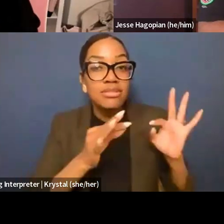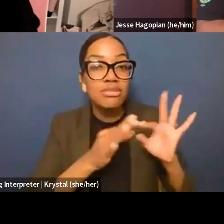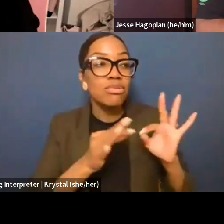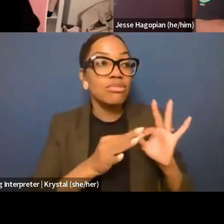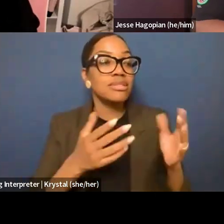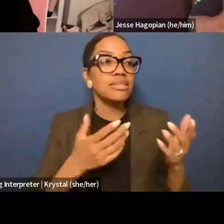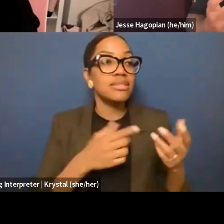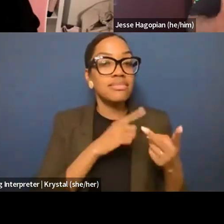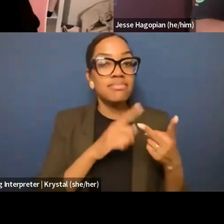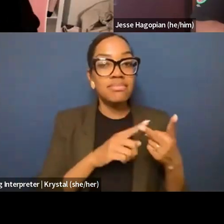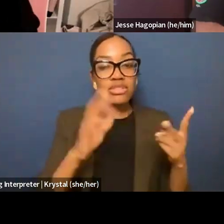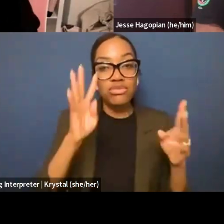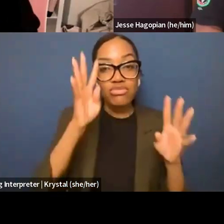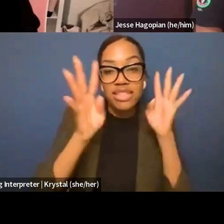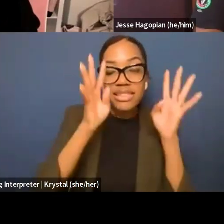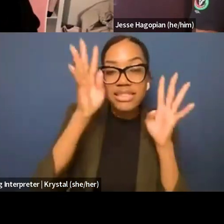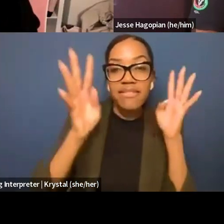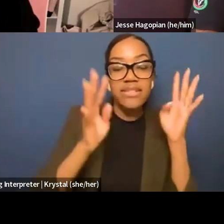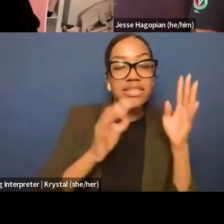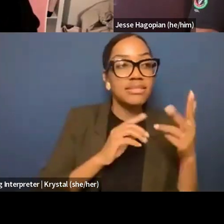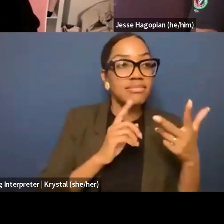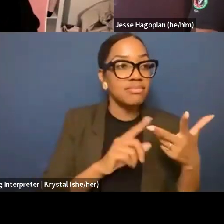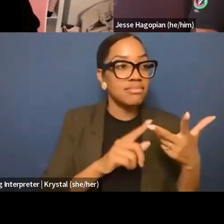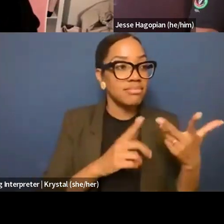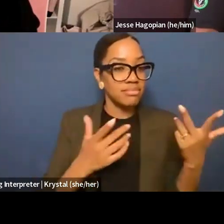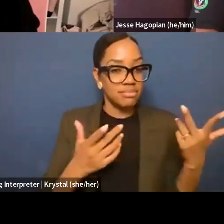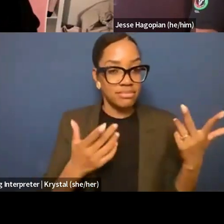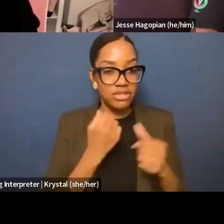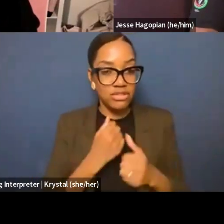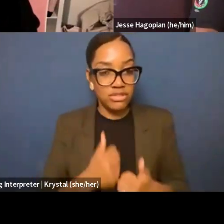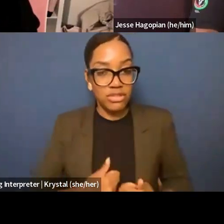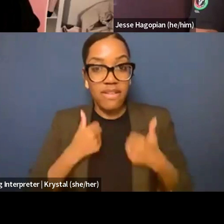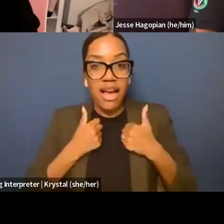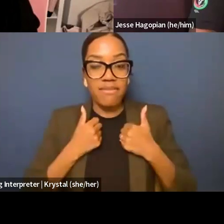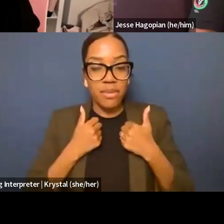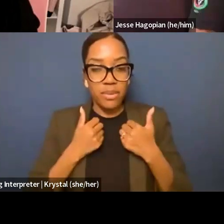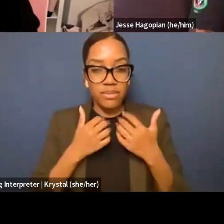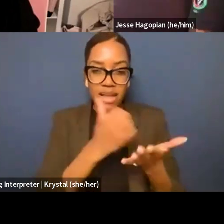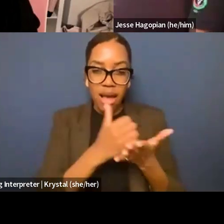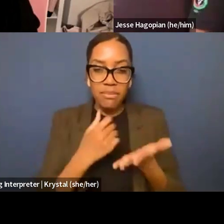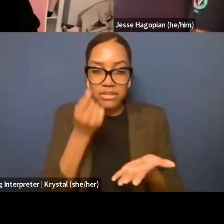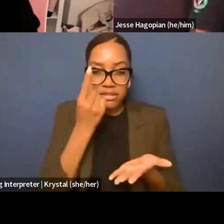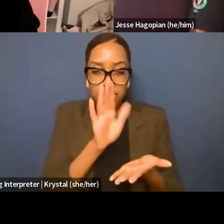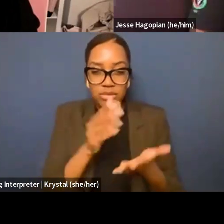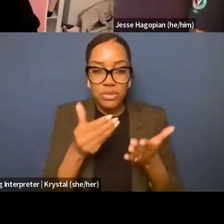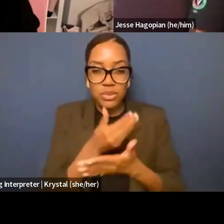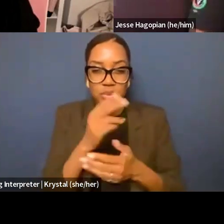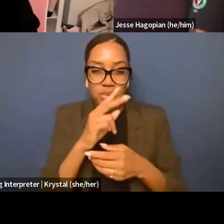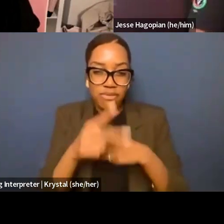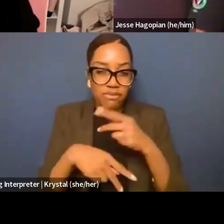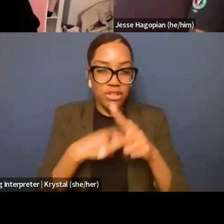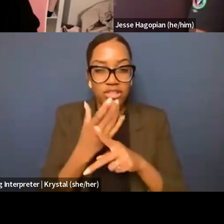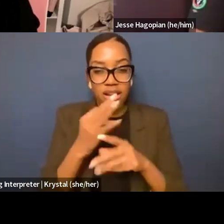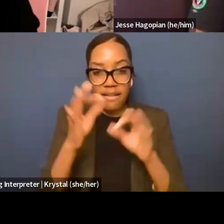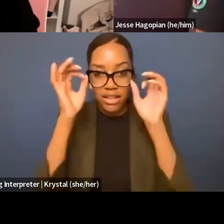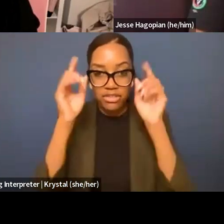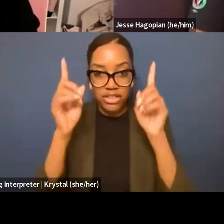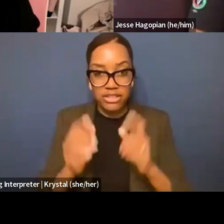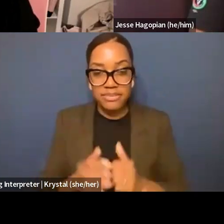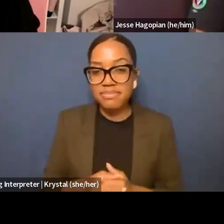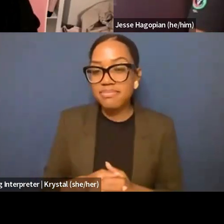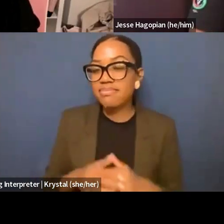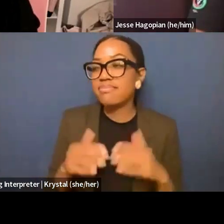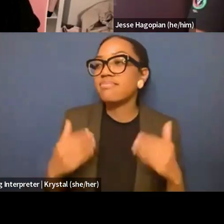help us imagine this new kind of education? Yeah, I mean, I love that connection that